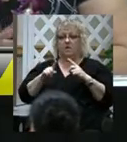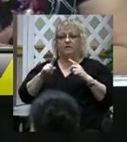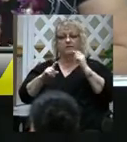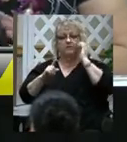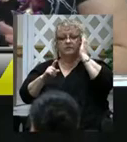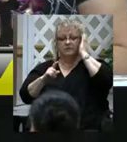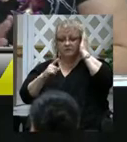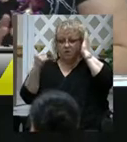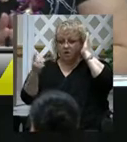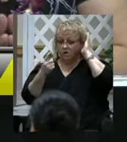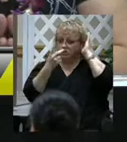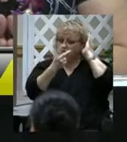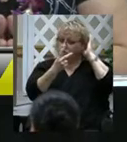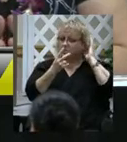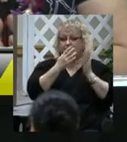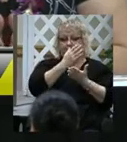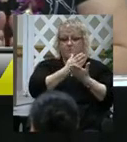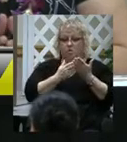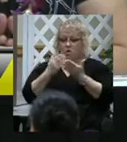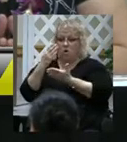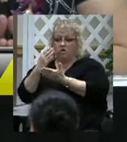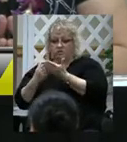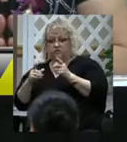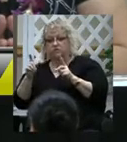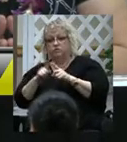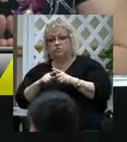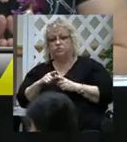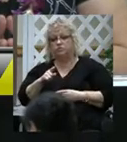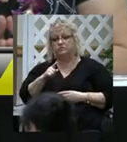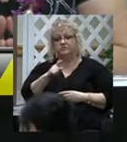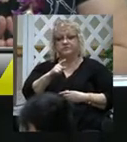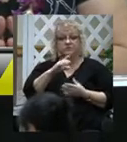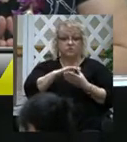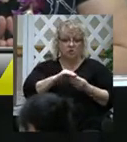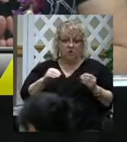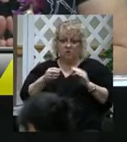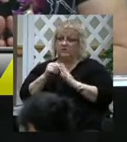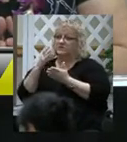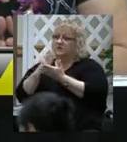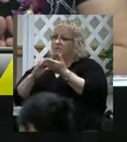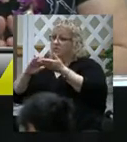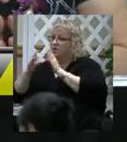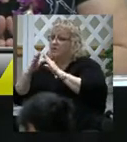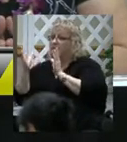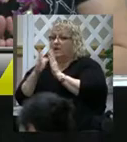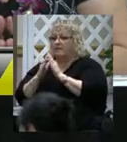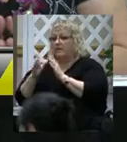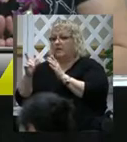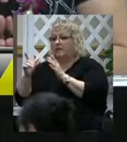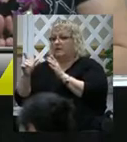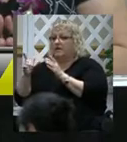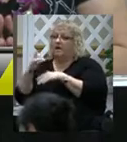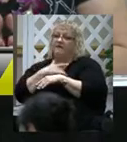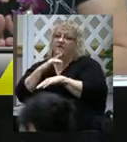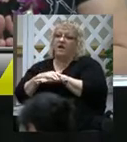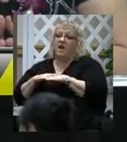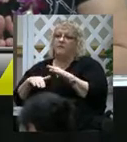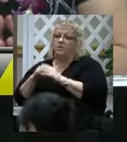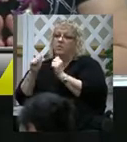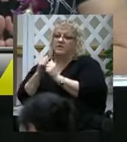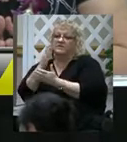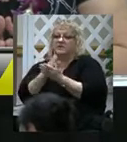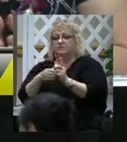there's always two sides to the coin, and sometimes certain communities become a little too comfortable with certain